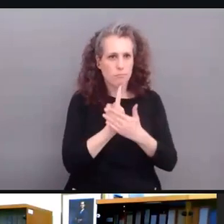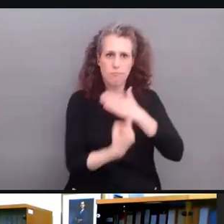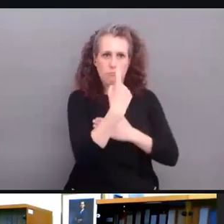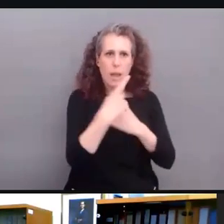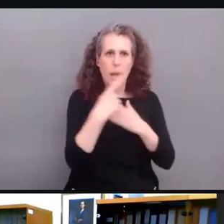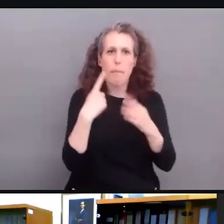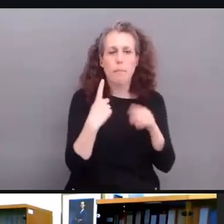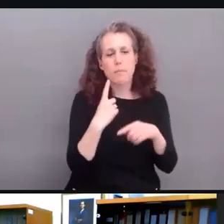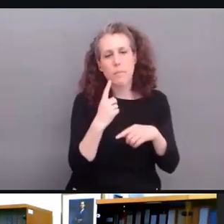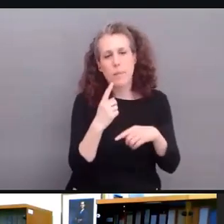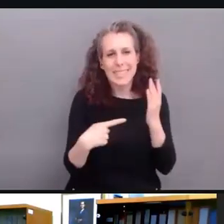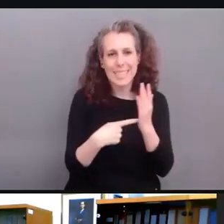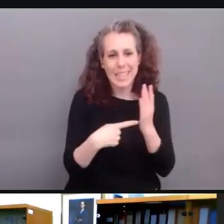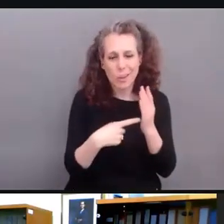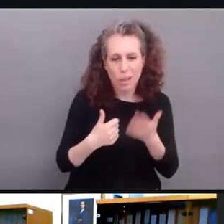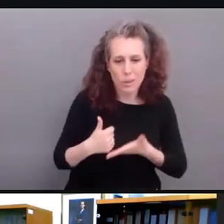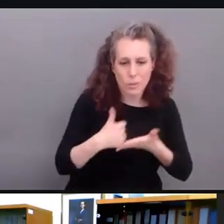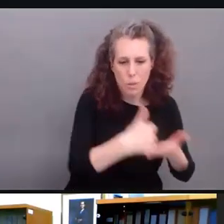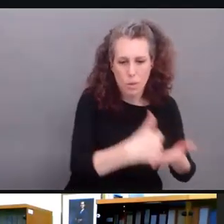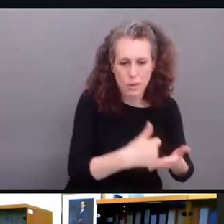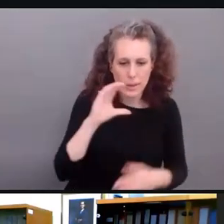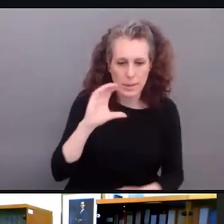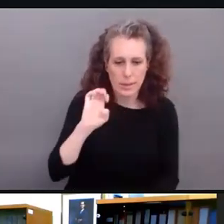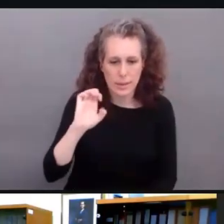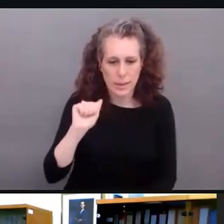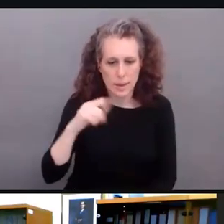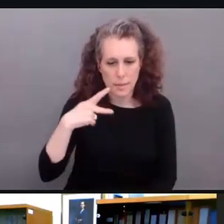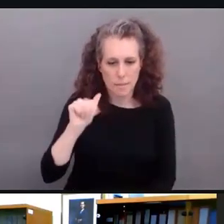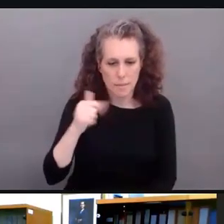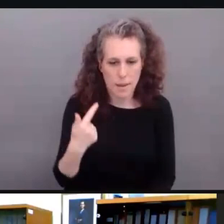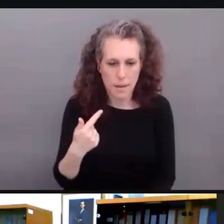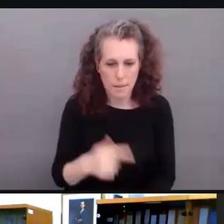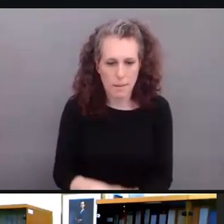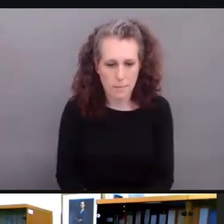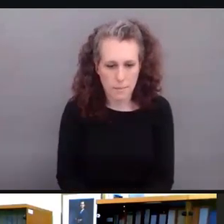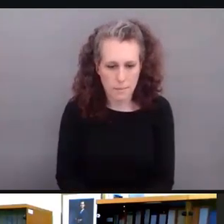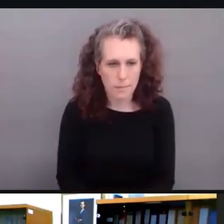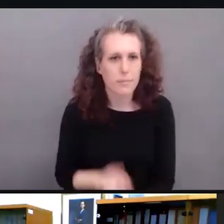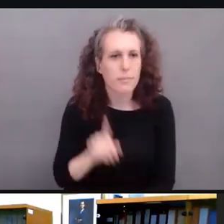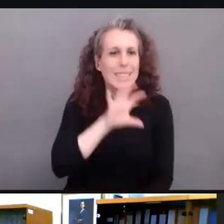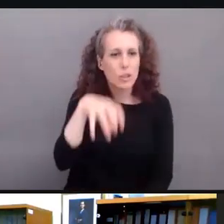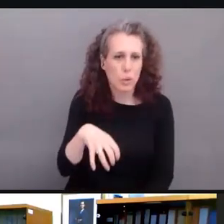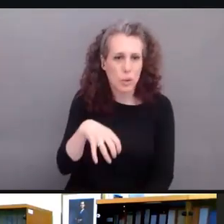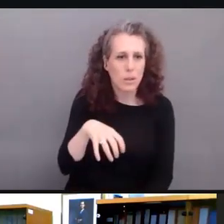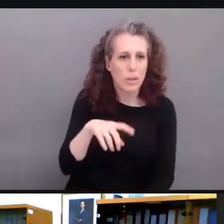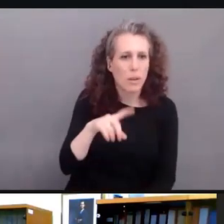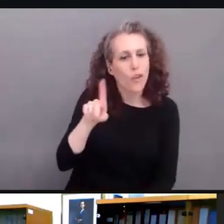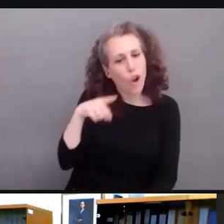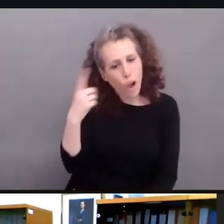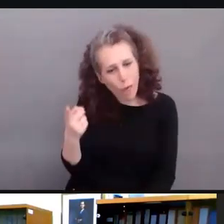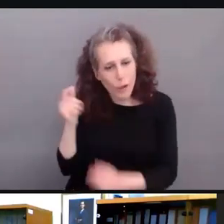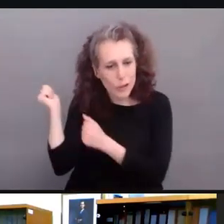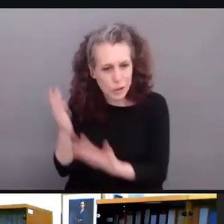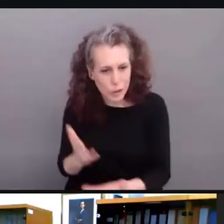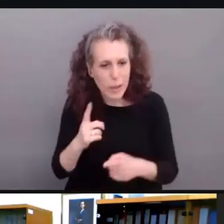the CEAPAT, dependent on the INSERSO, which is the Institute for Elderly and Social Services, and the